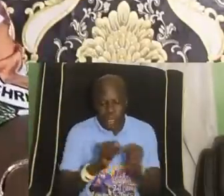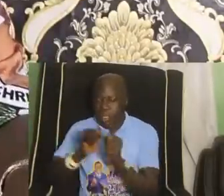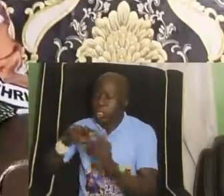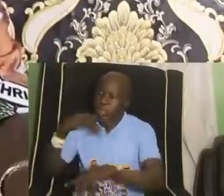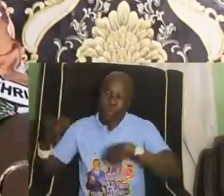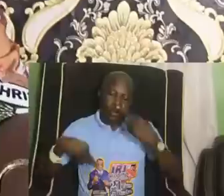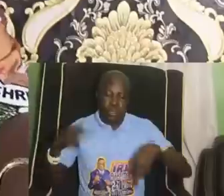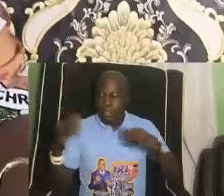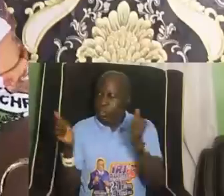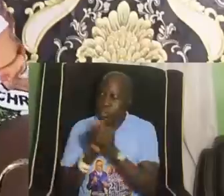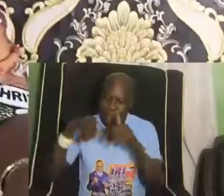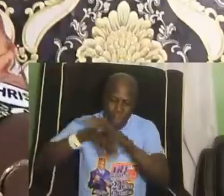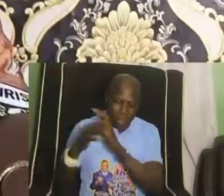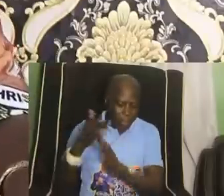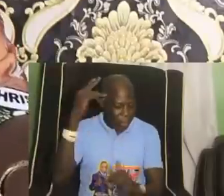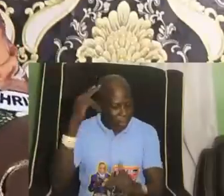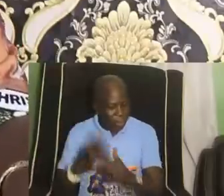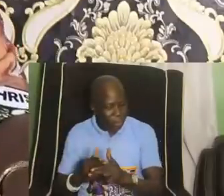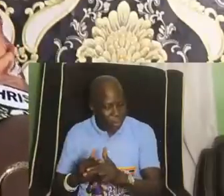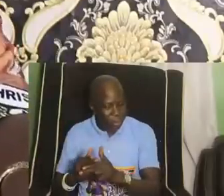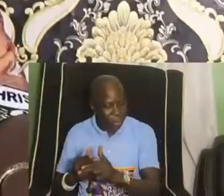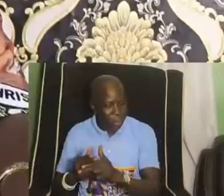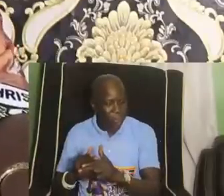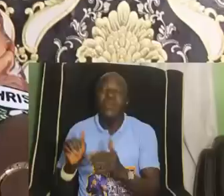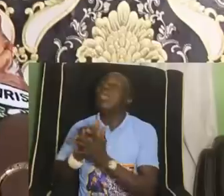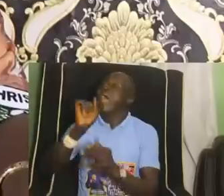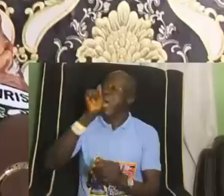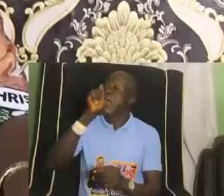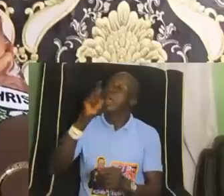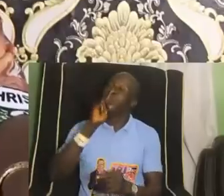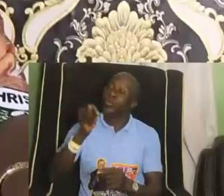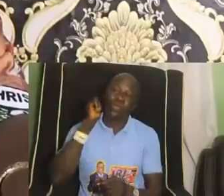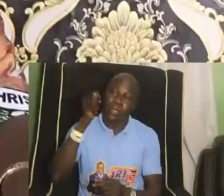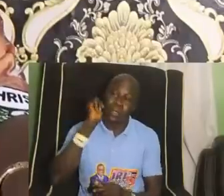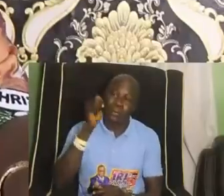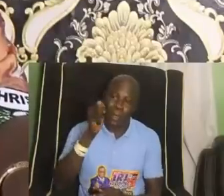Wo de you are your la loru ko with you in Jesus. So pe mi le ri kan.